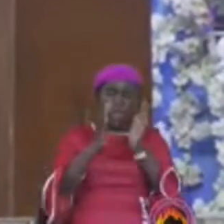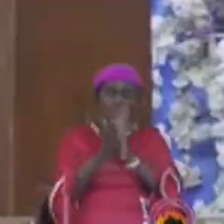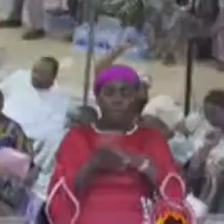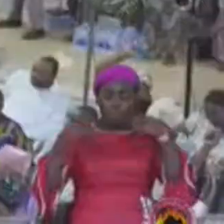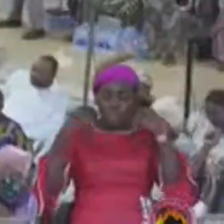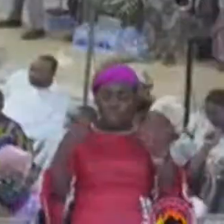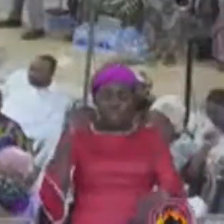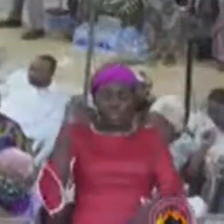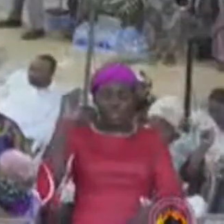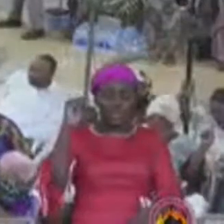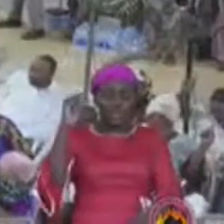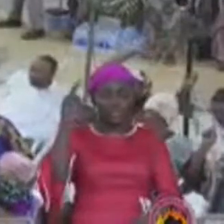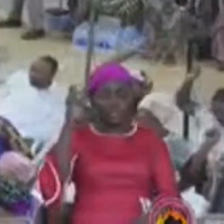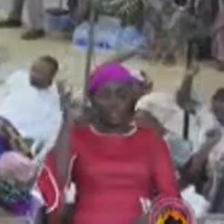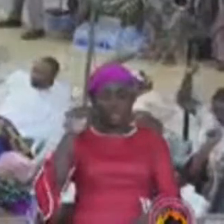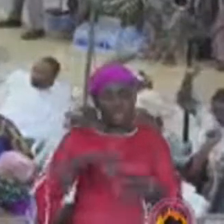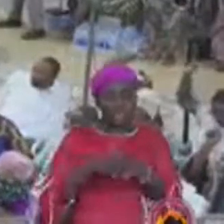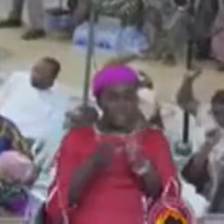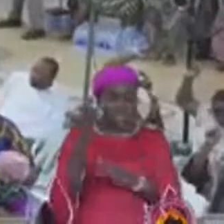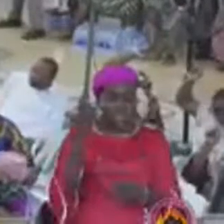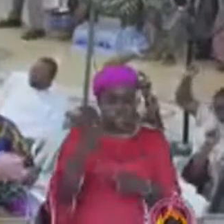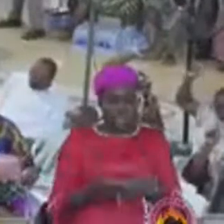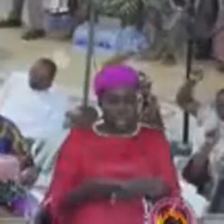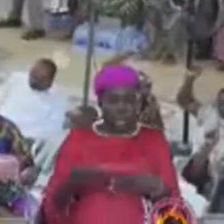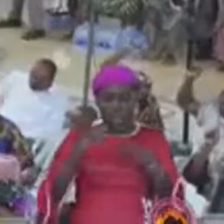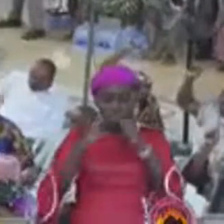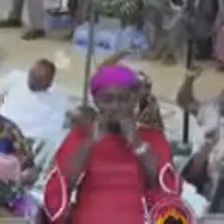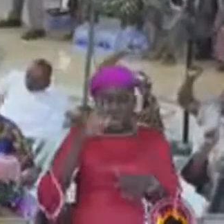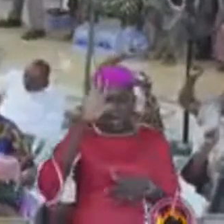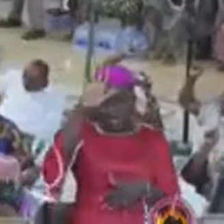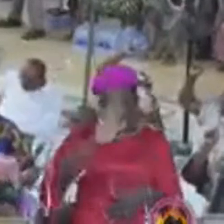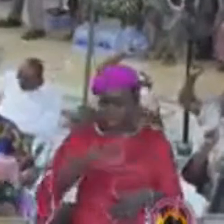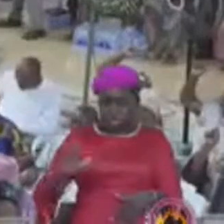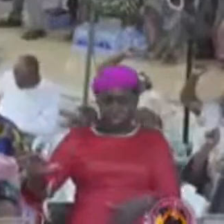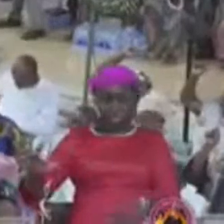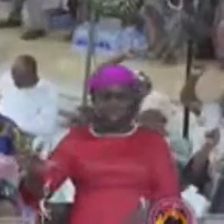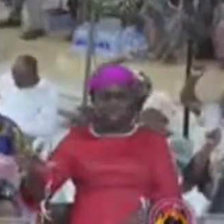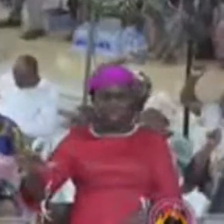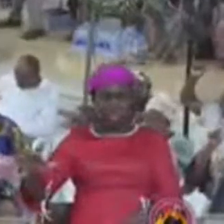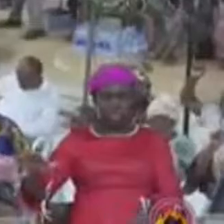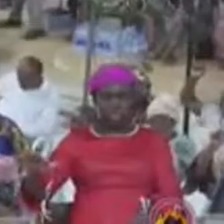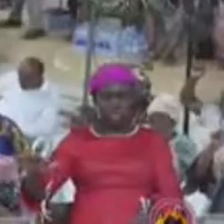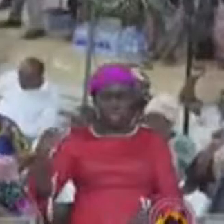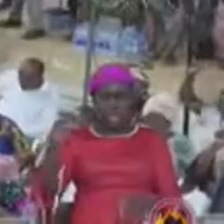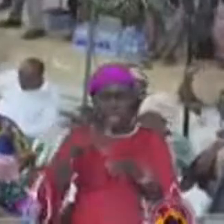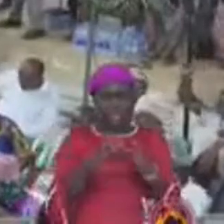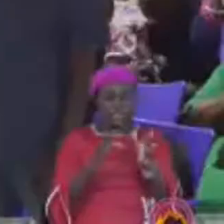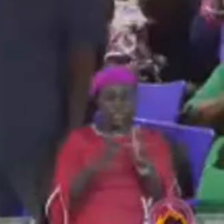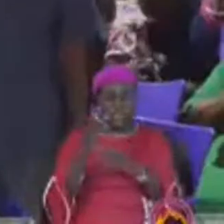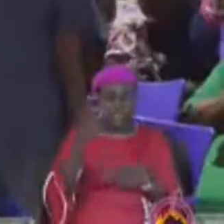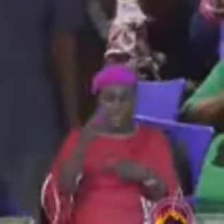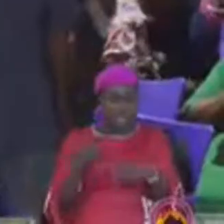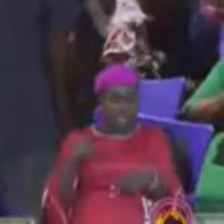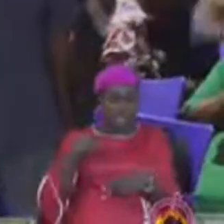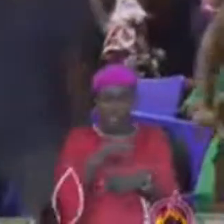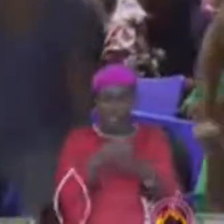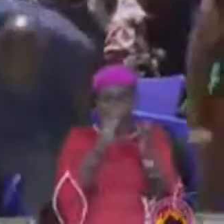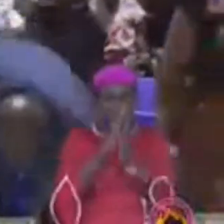them. Bless your children to dumbfounding them. In Jesus' mighty name we